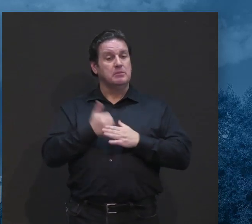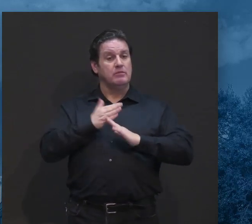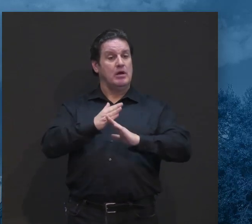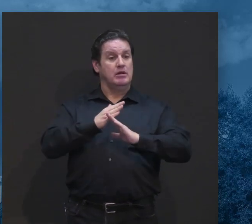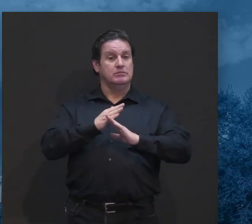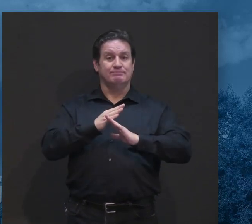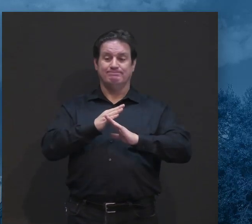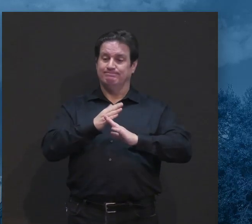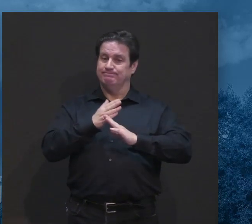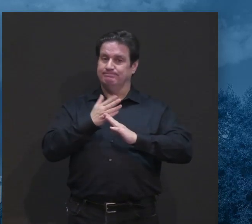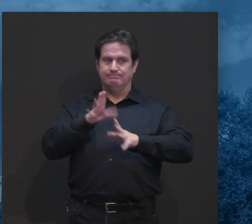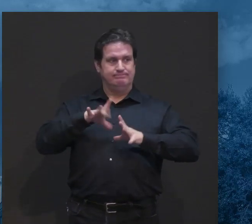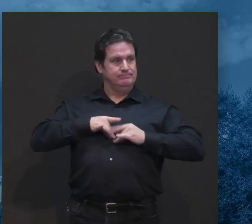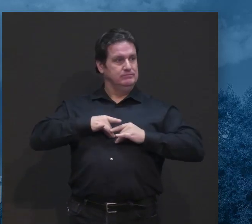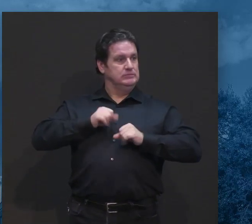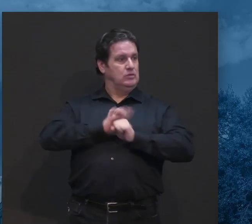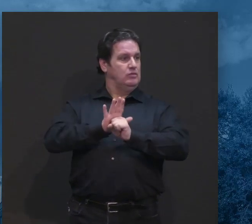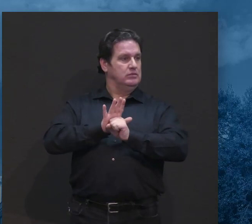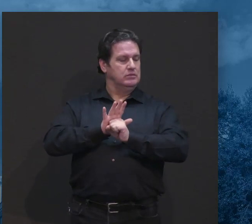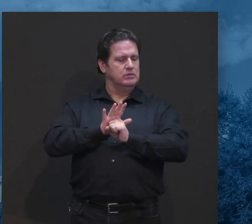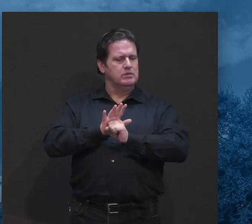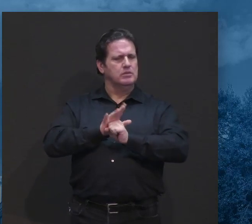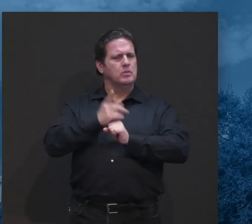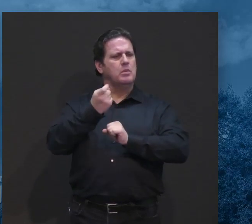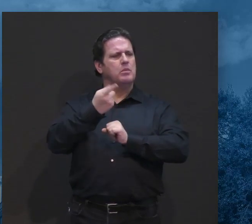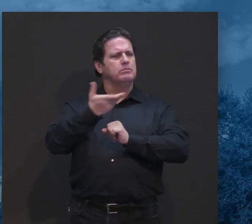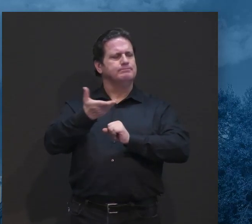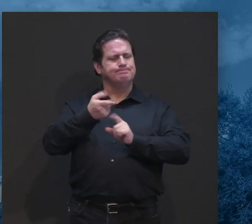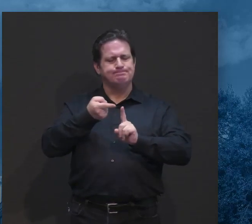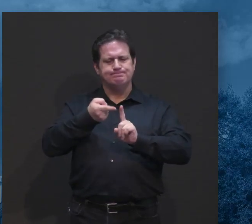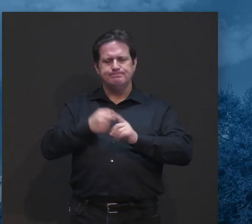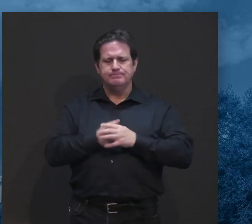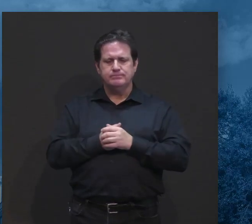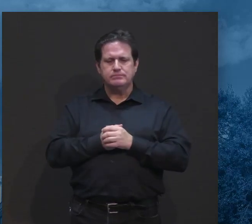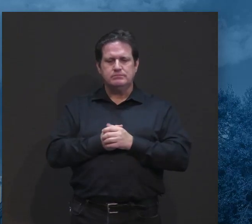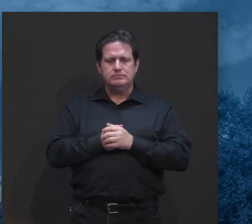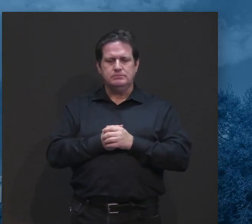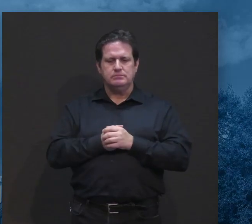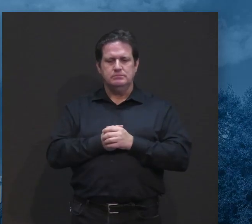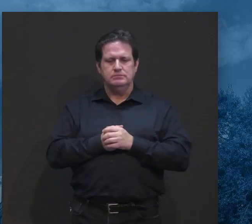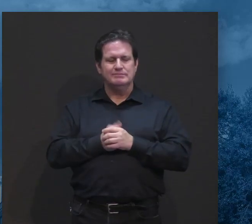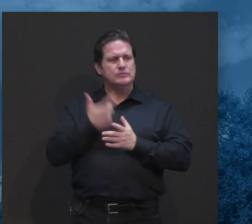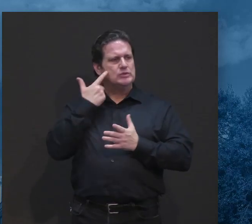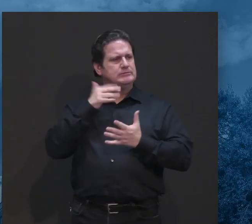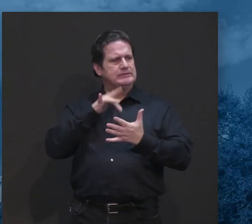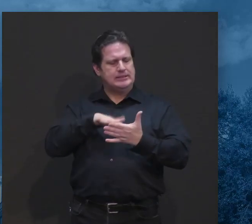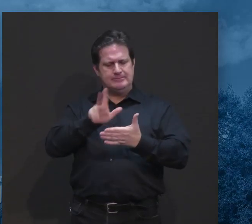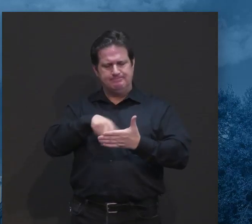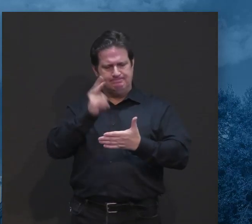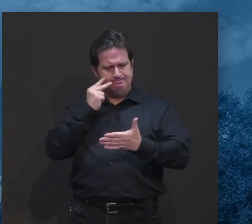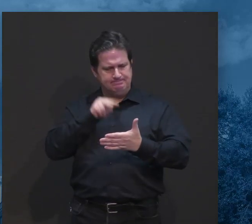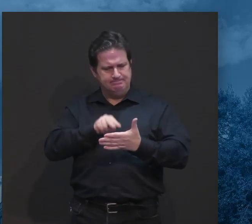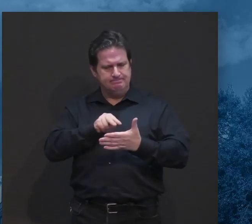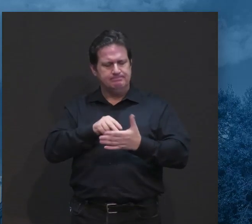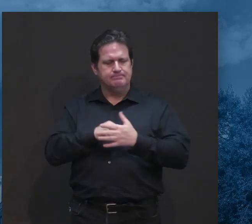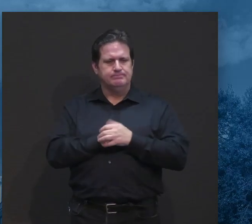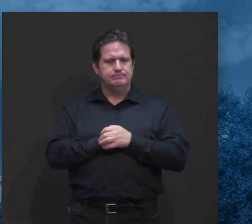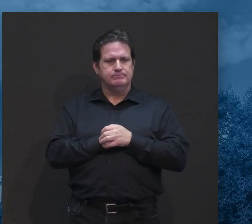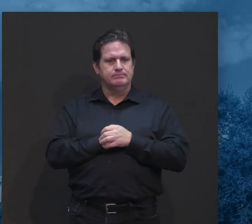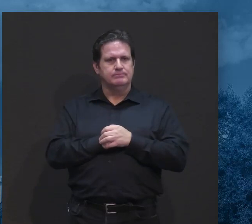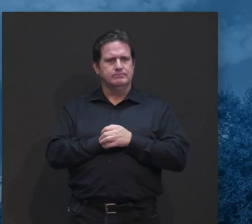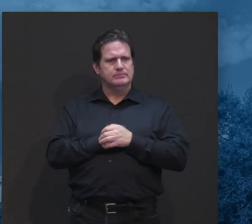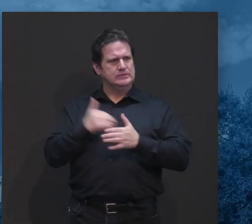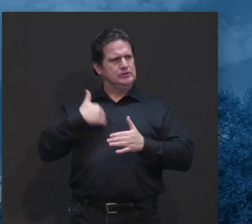ourselves from getting ill. I'll add one more point in there from a recent study that I saw, that it's